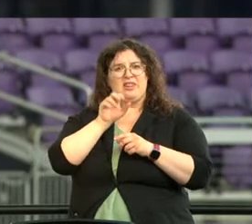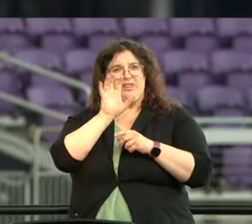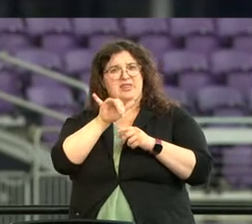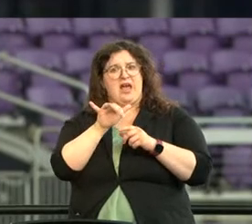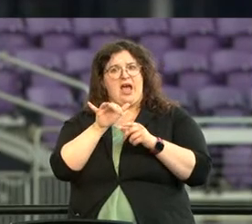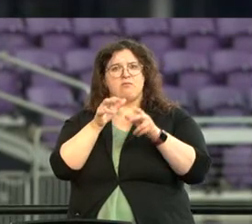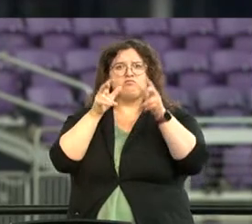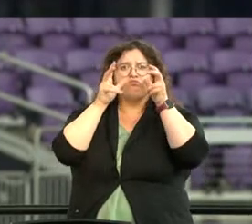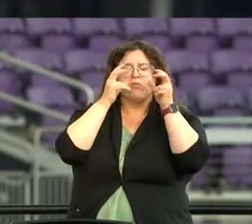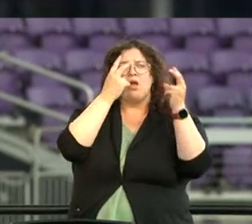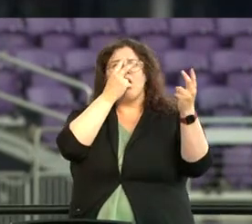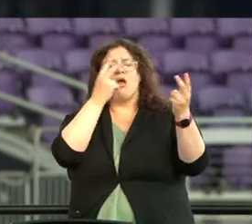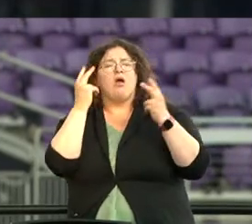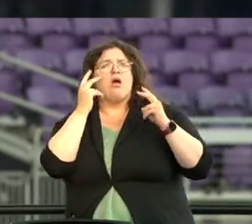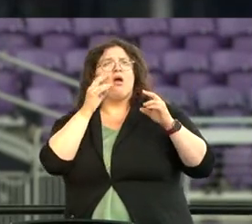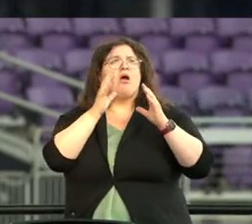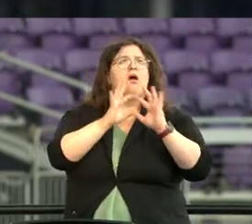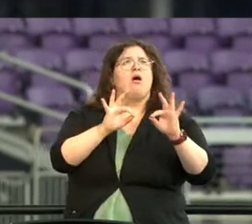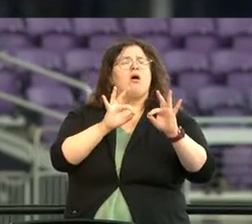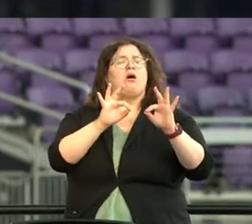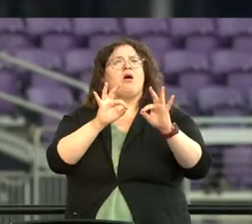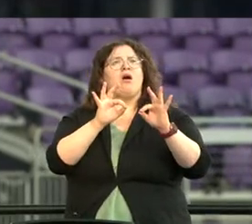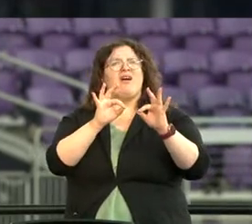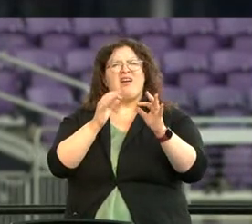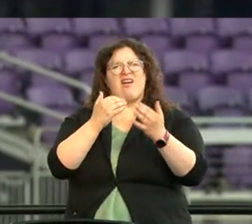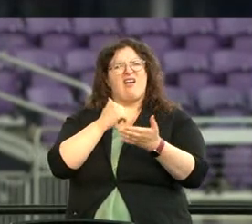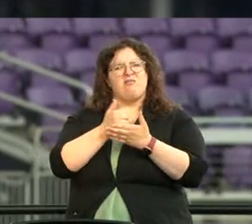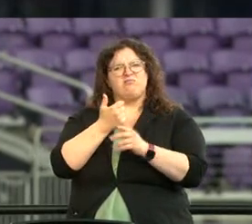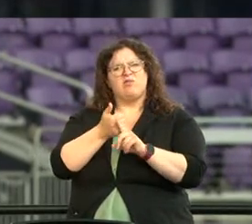your day proceeds and help you get into the right mindset.